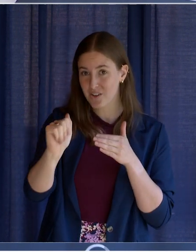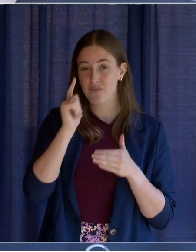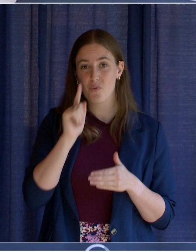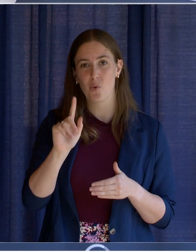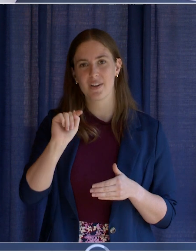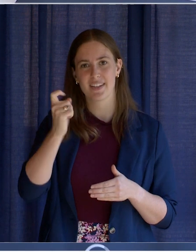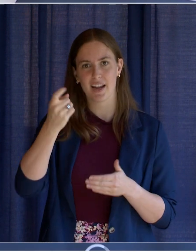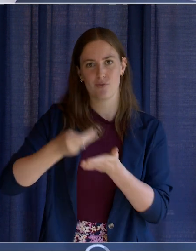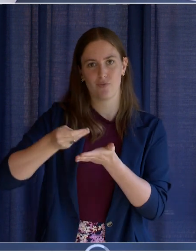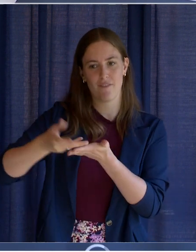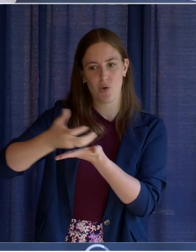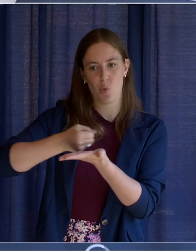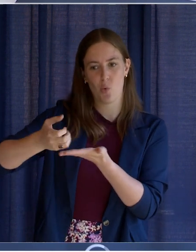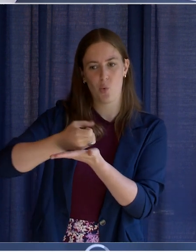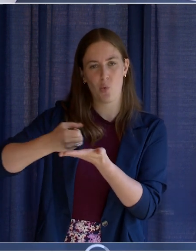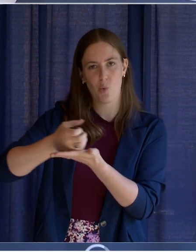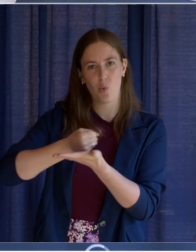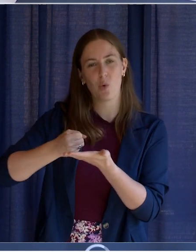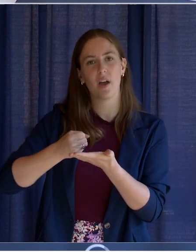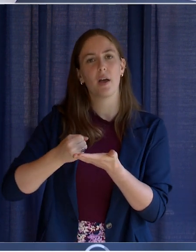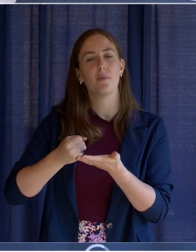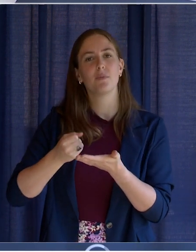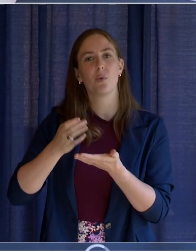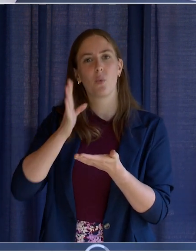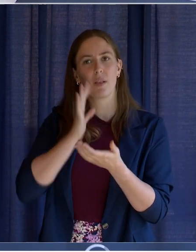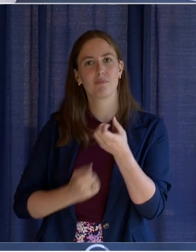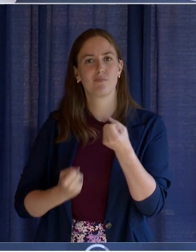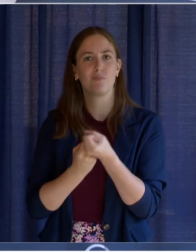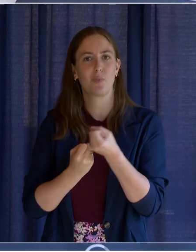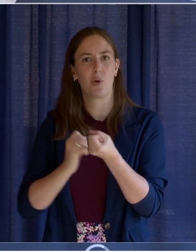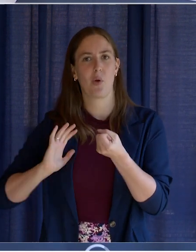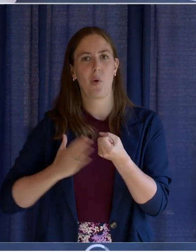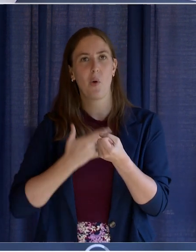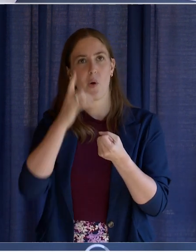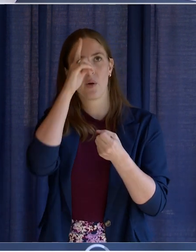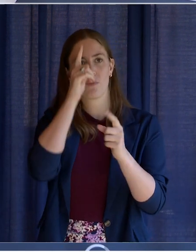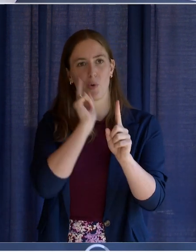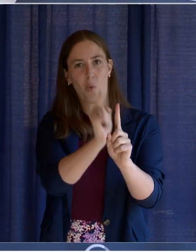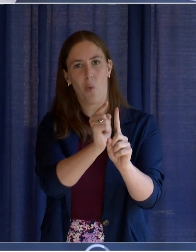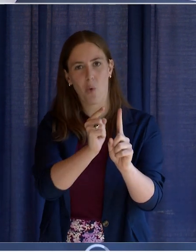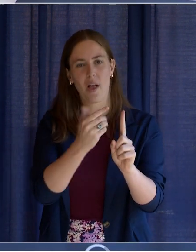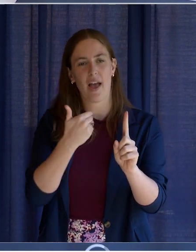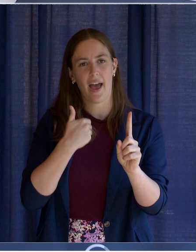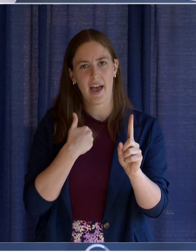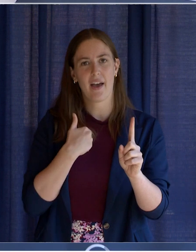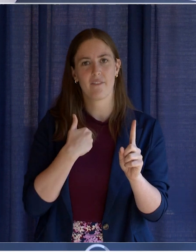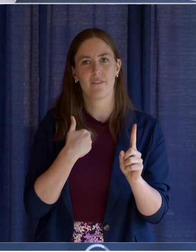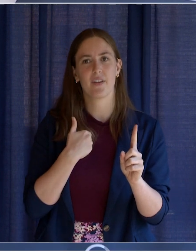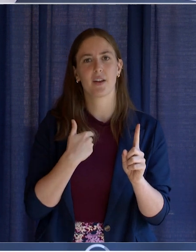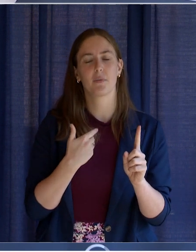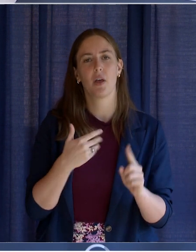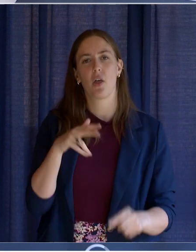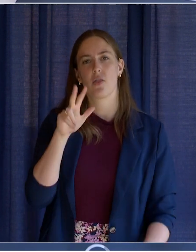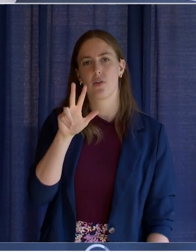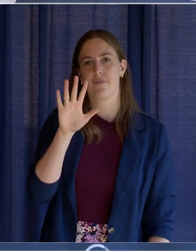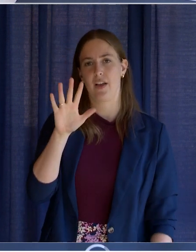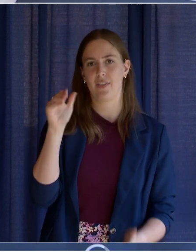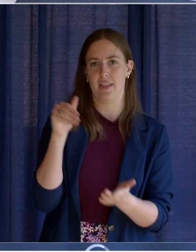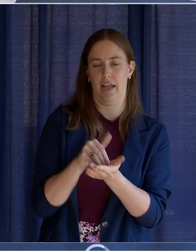us closer to our goal of creating 35,000 new sector jobs by